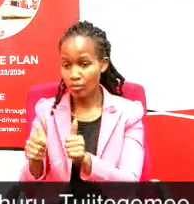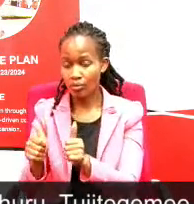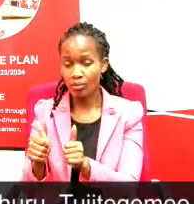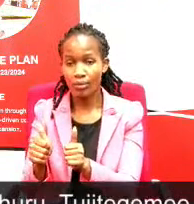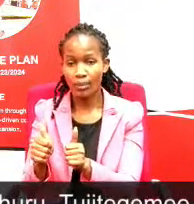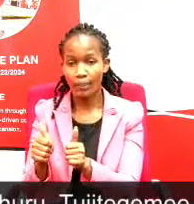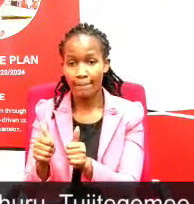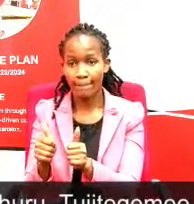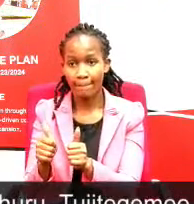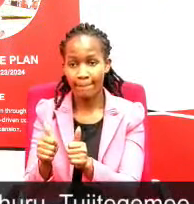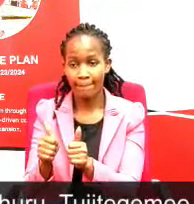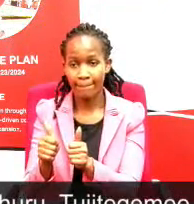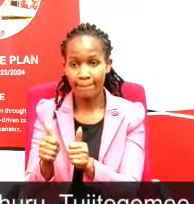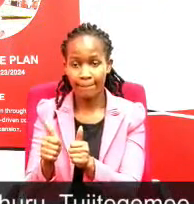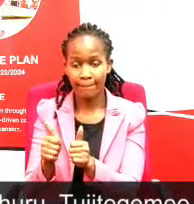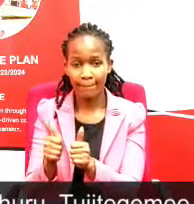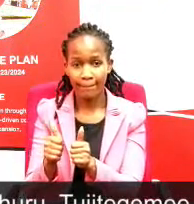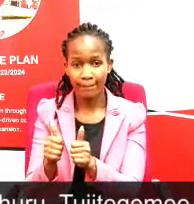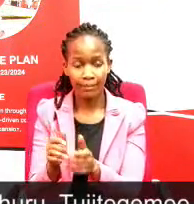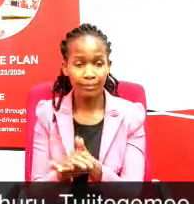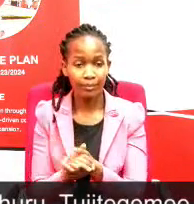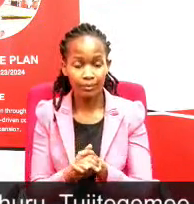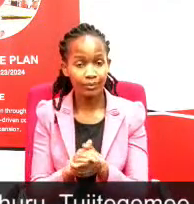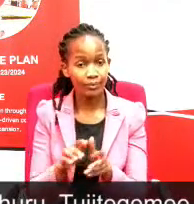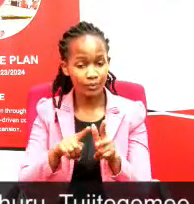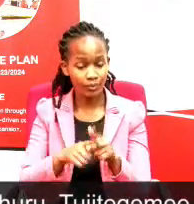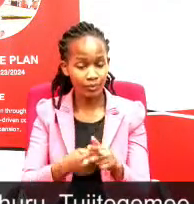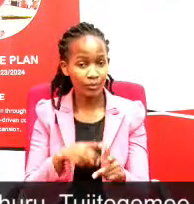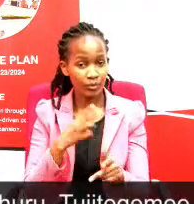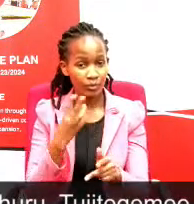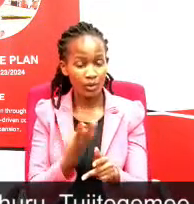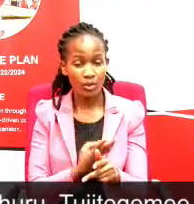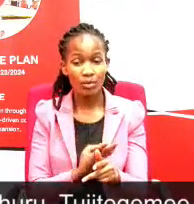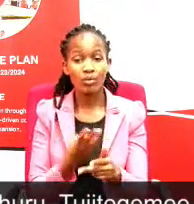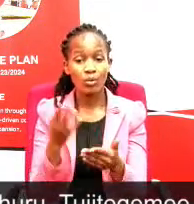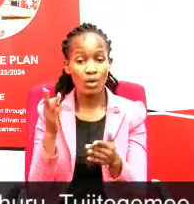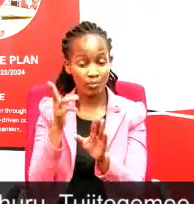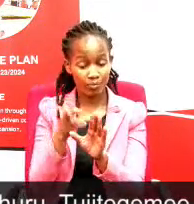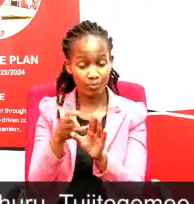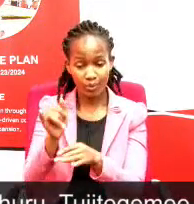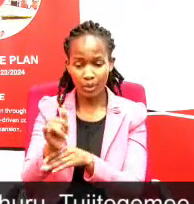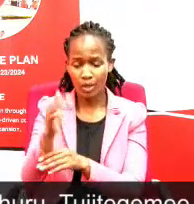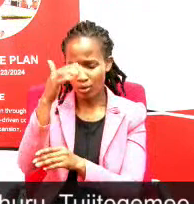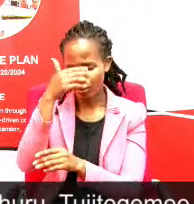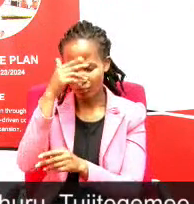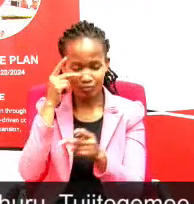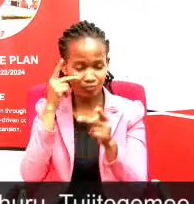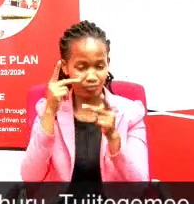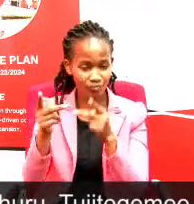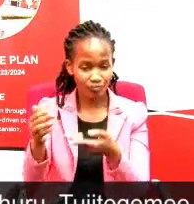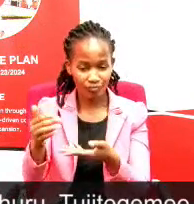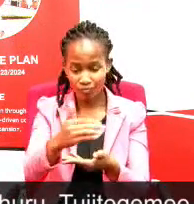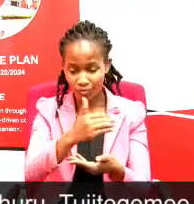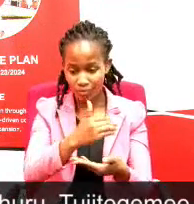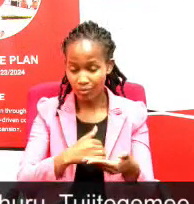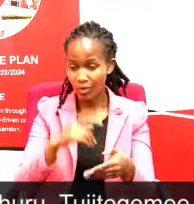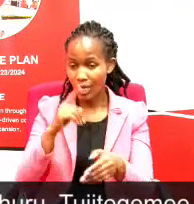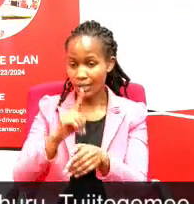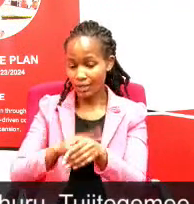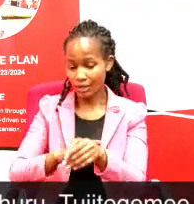has been developed, and we were part of it because our views were sought when we were